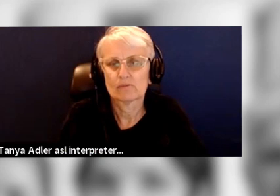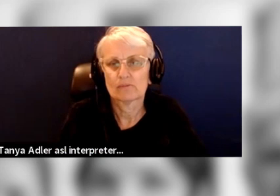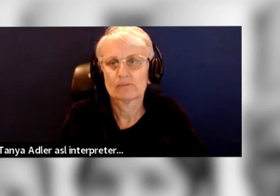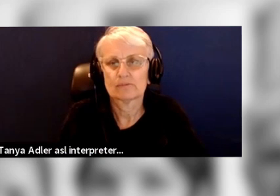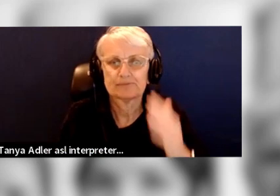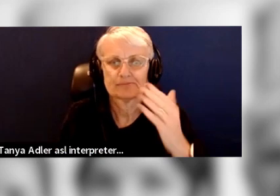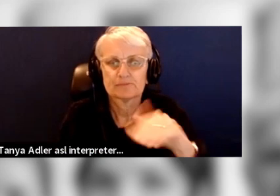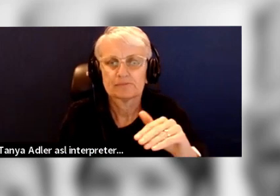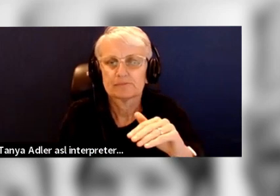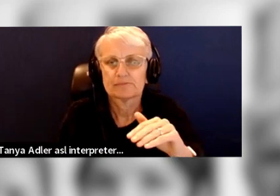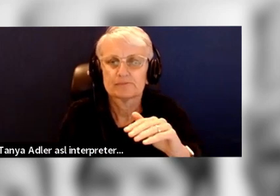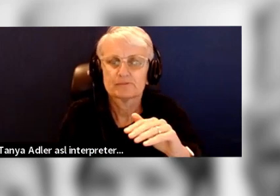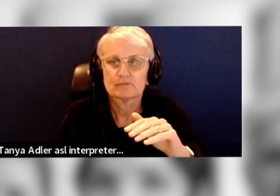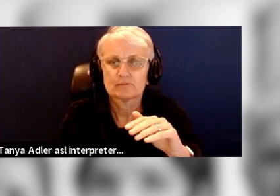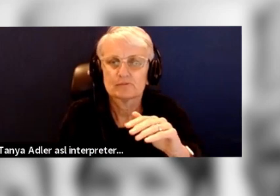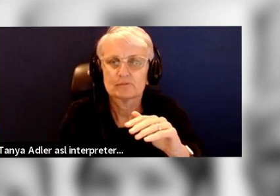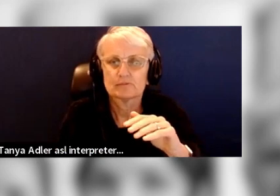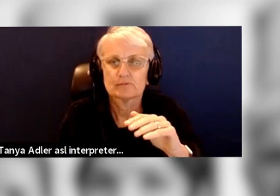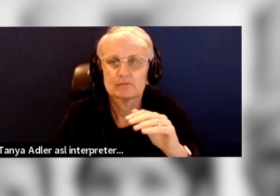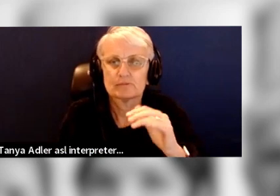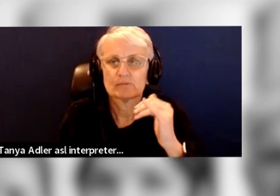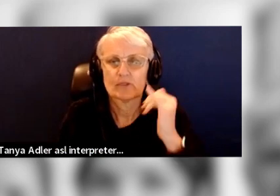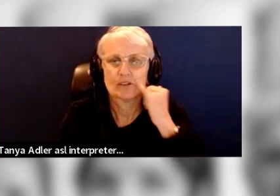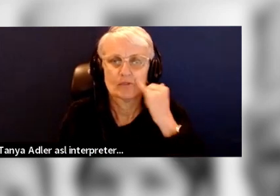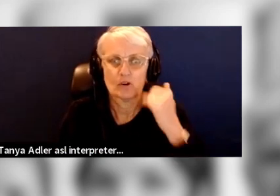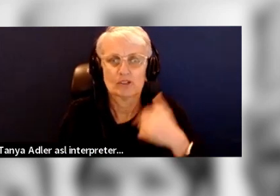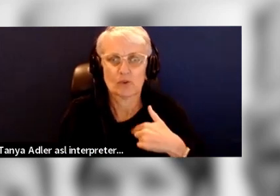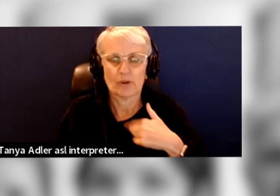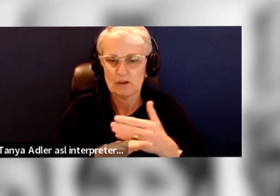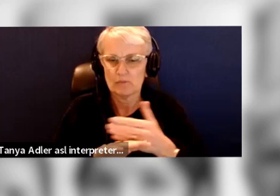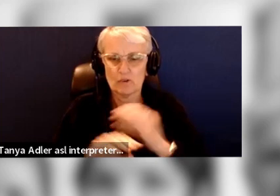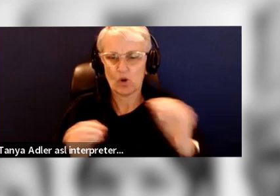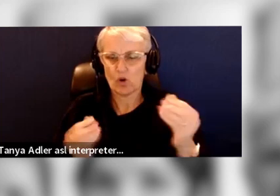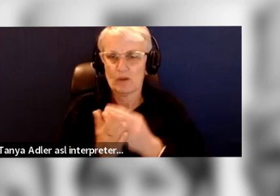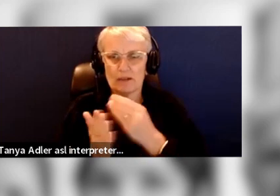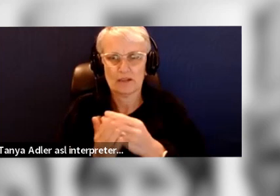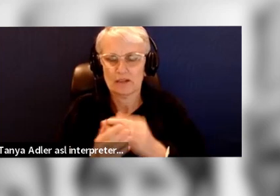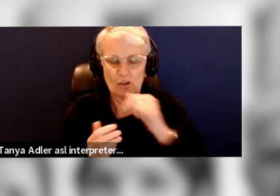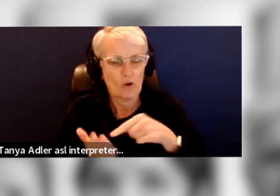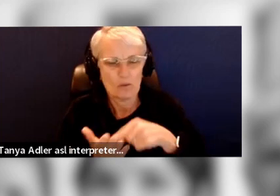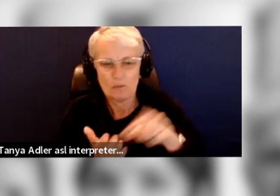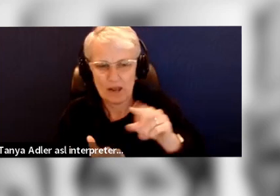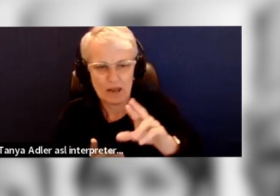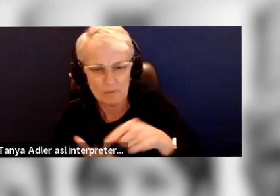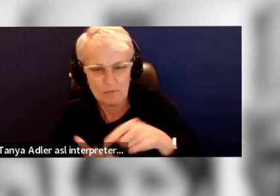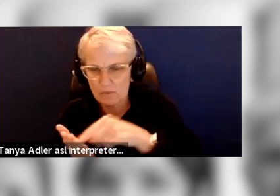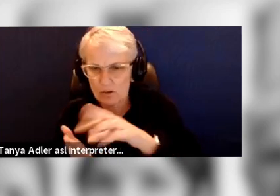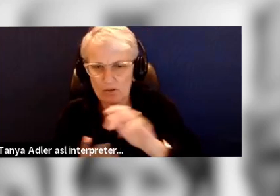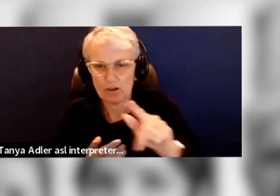Next question from the chat here. If we are pre-revenue with no payroll yet, we are in R&D, can our matching